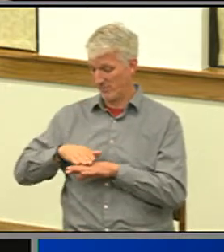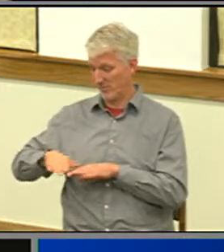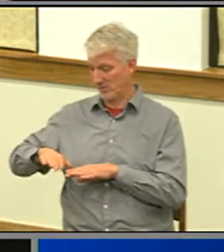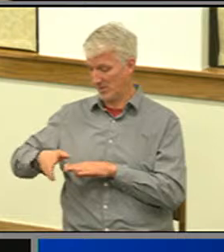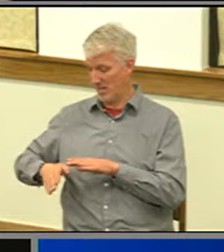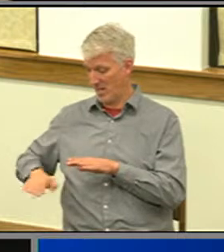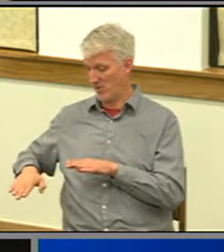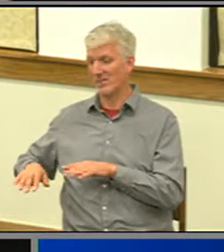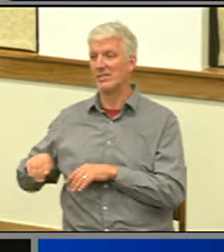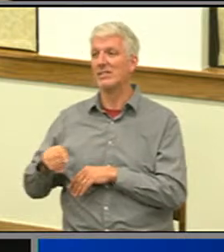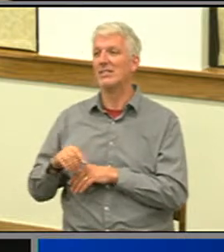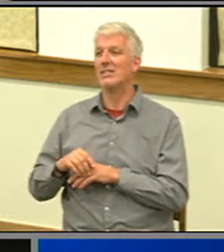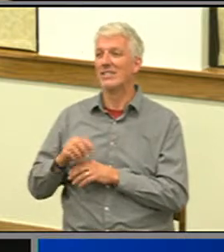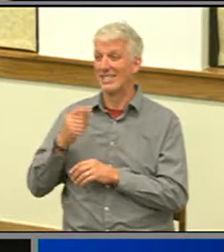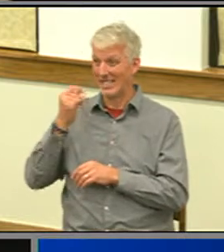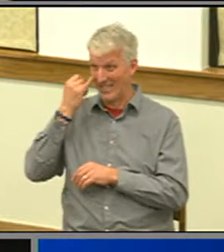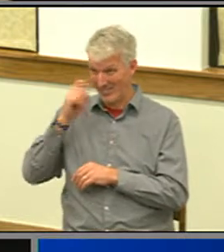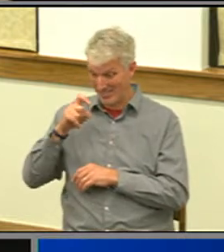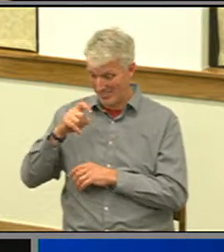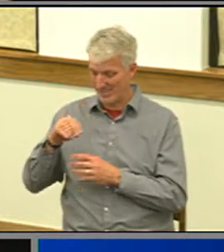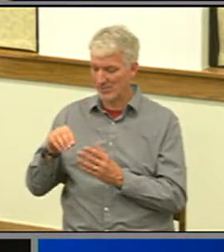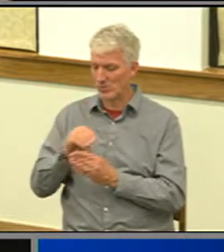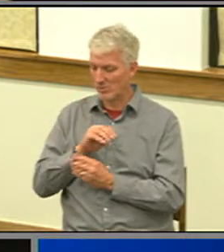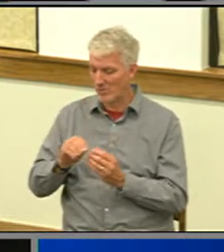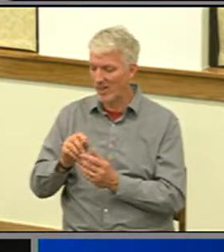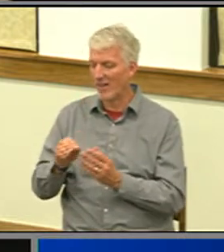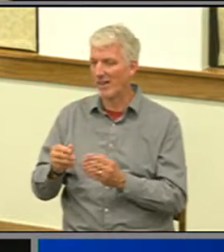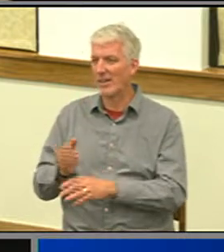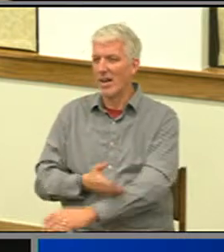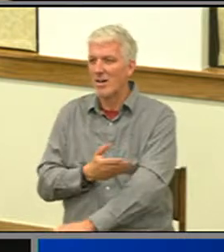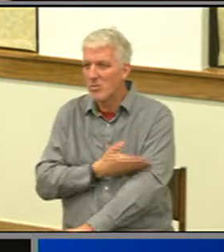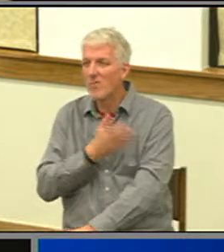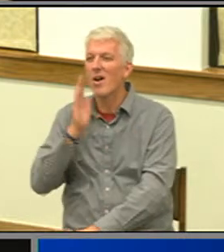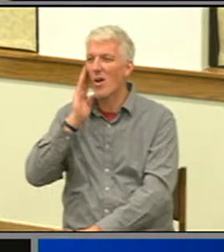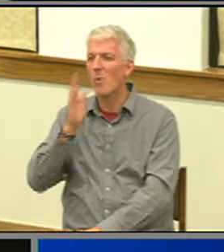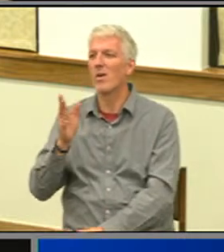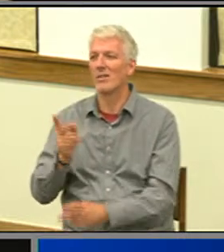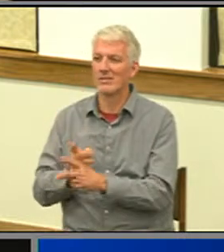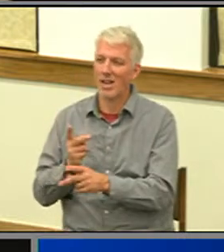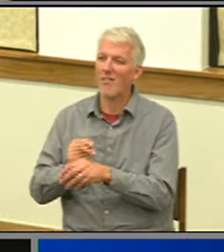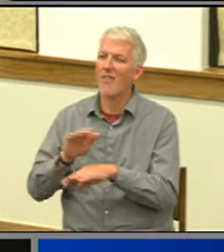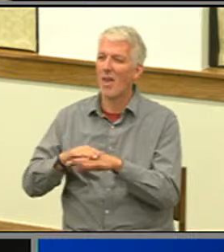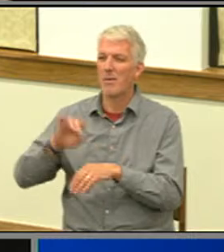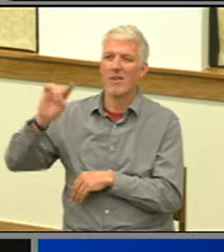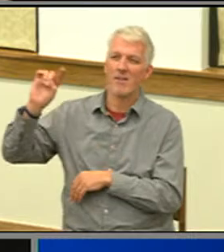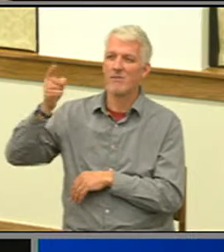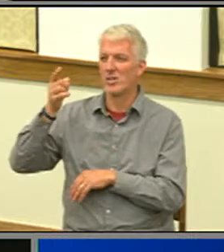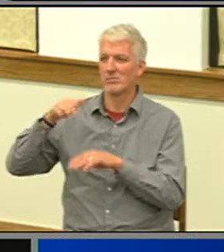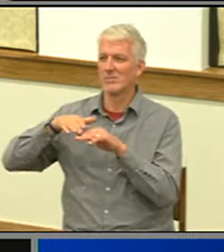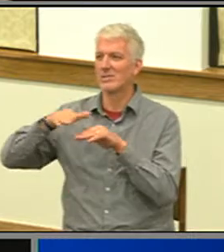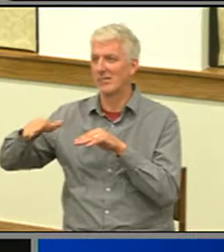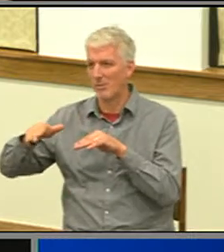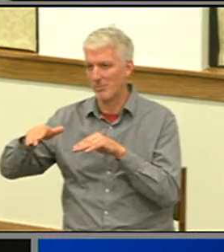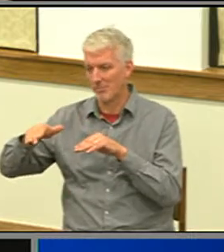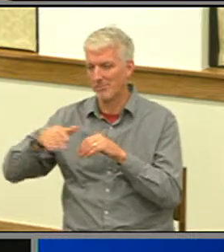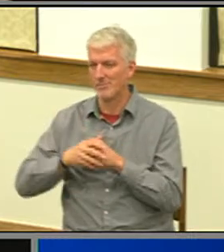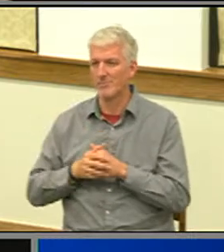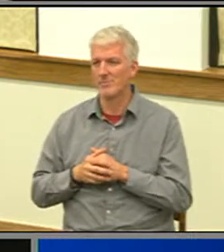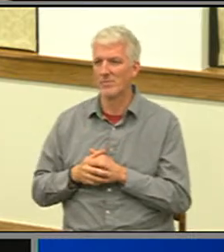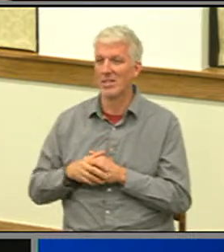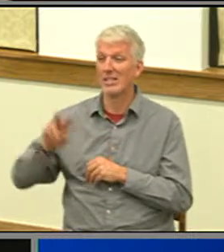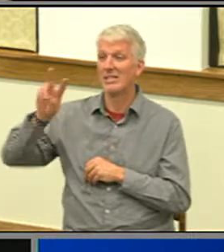those as well. So that entails all the concrete improvements, and that will be phase 1 of the project. Phase 2